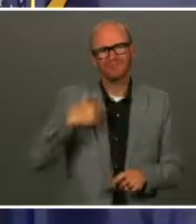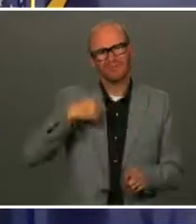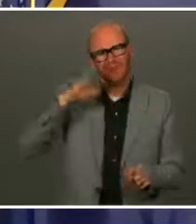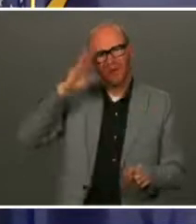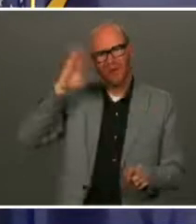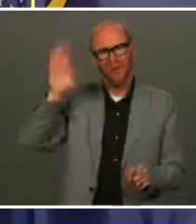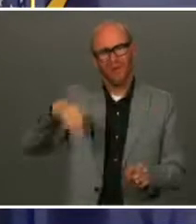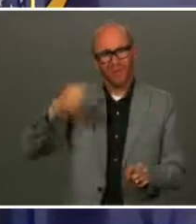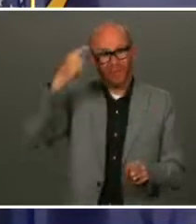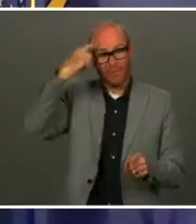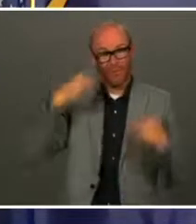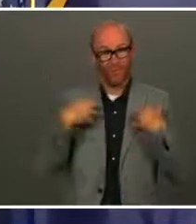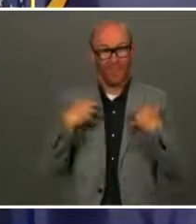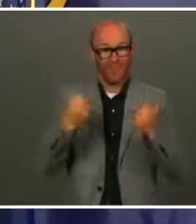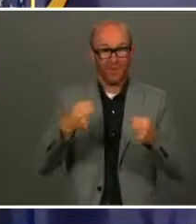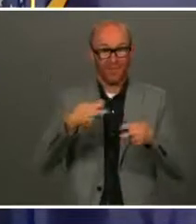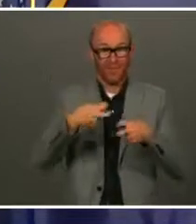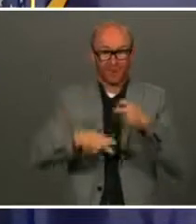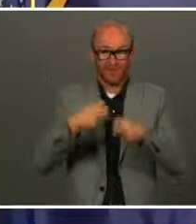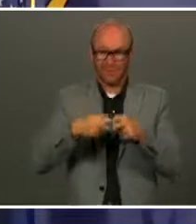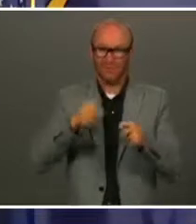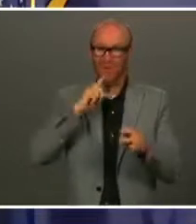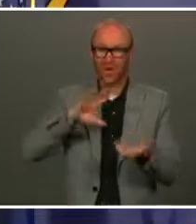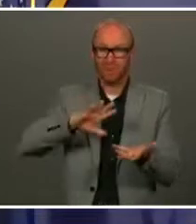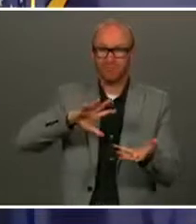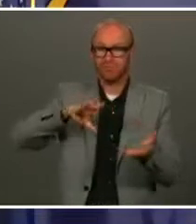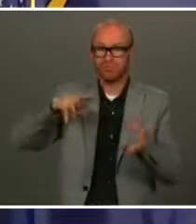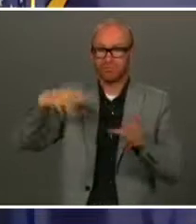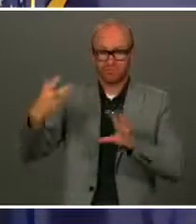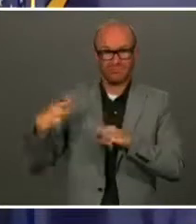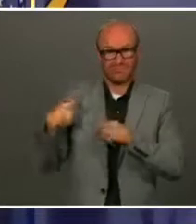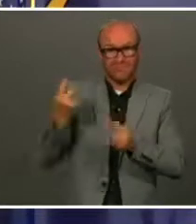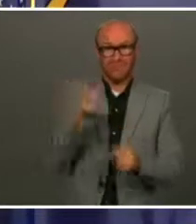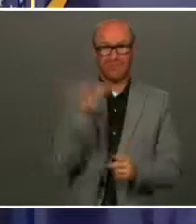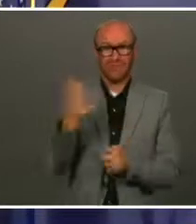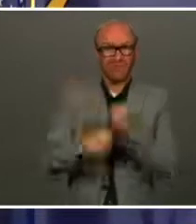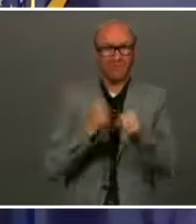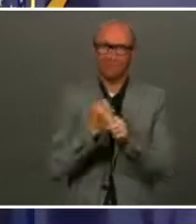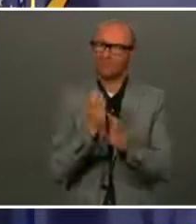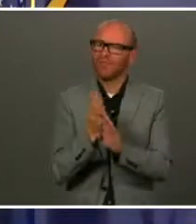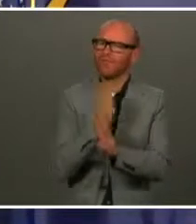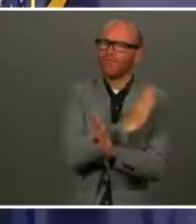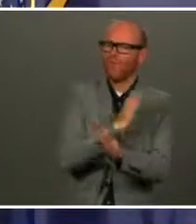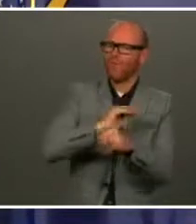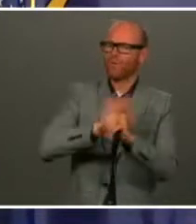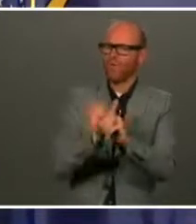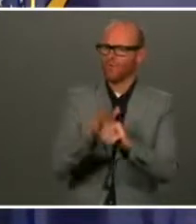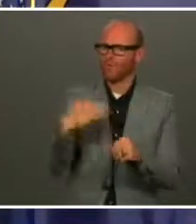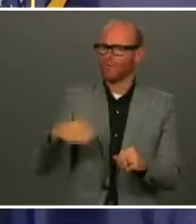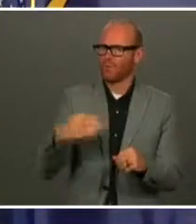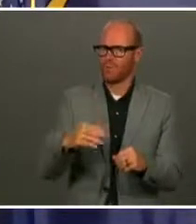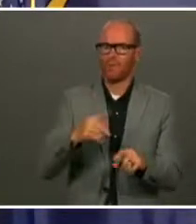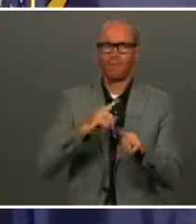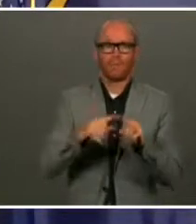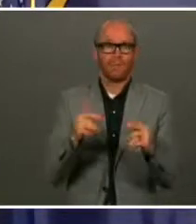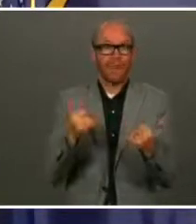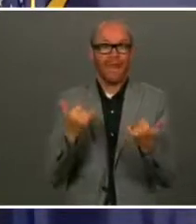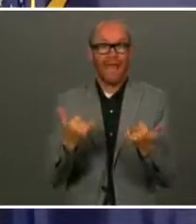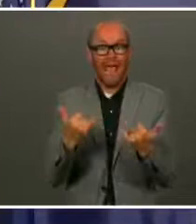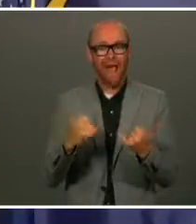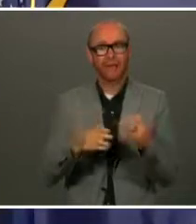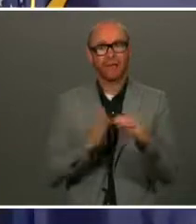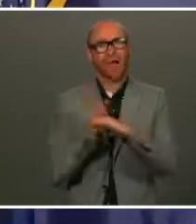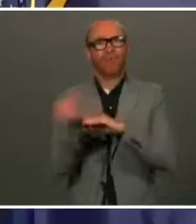that mental health problems have been exacerbated over the past several years, even before COVID, but especially coming out of the